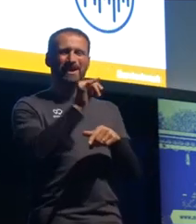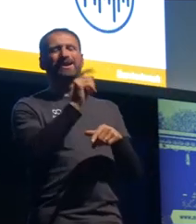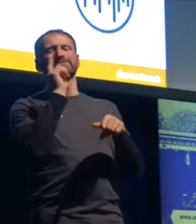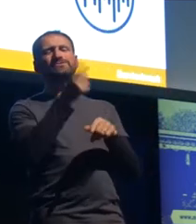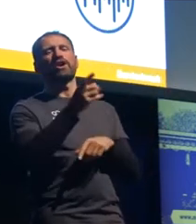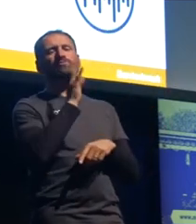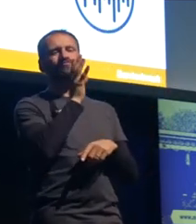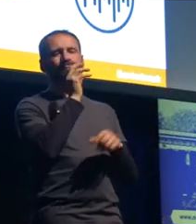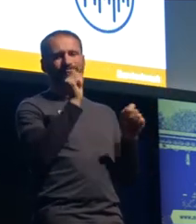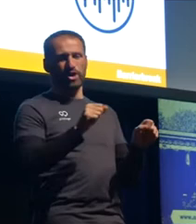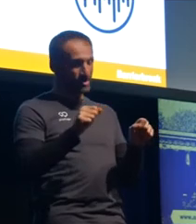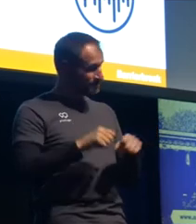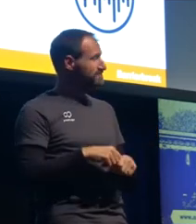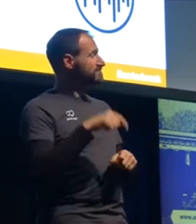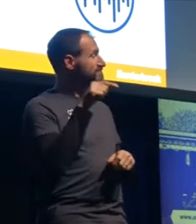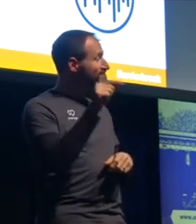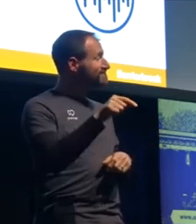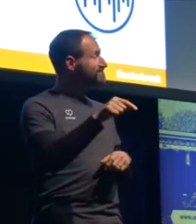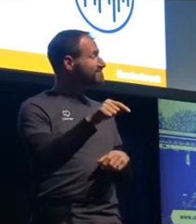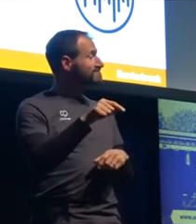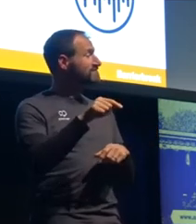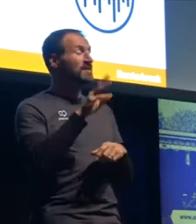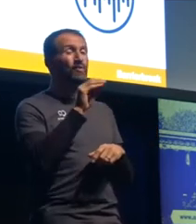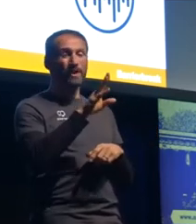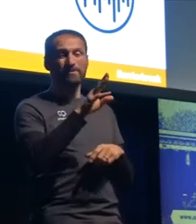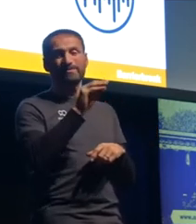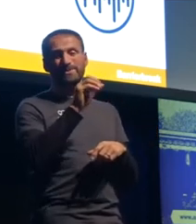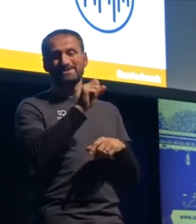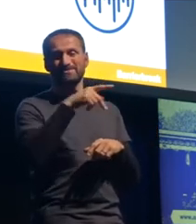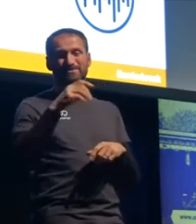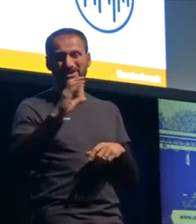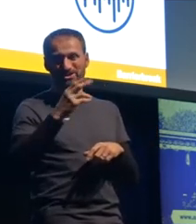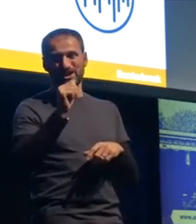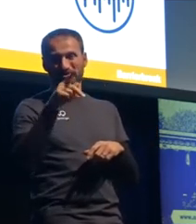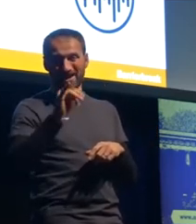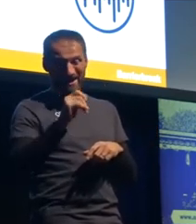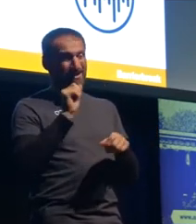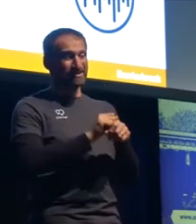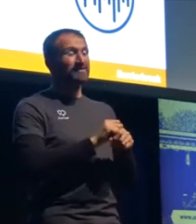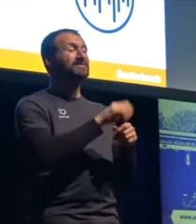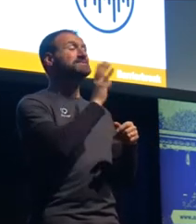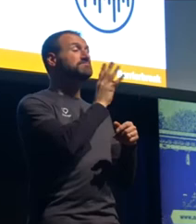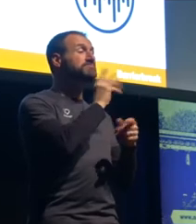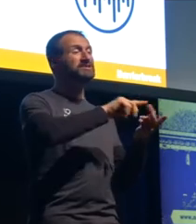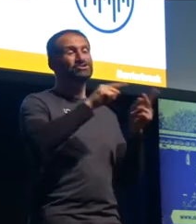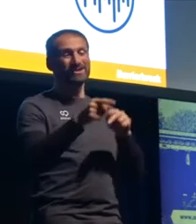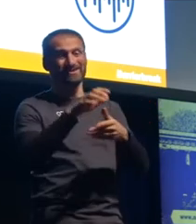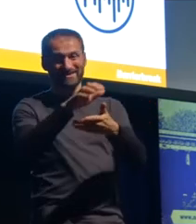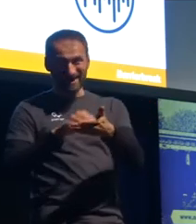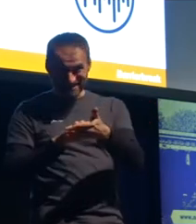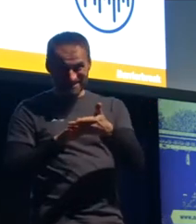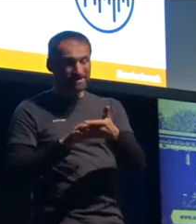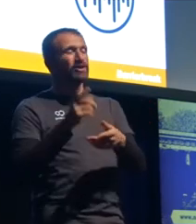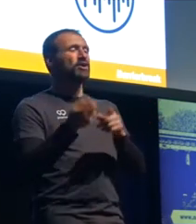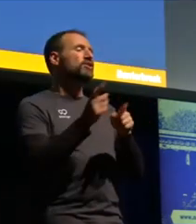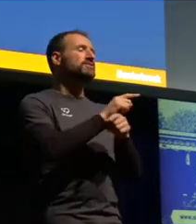API basically has two parts. The first is speech to text, and the other is text to speech. I was more interested in the text to